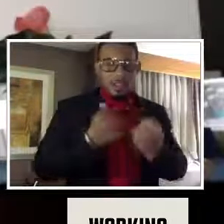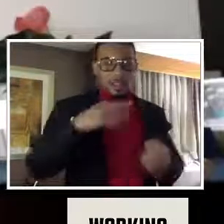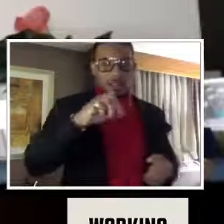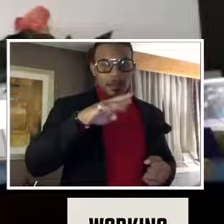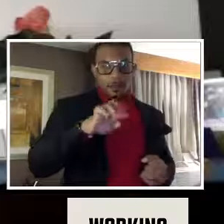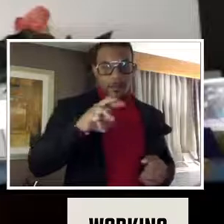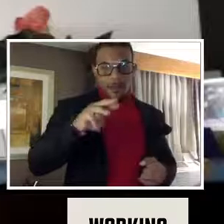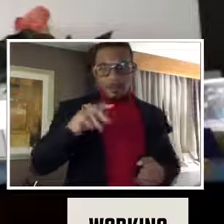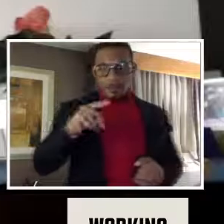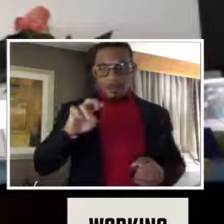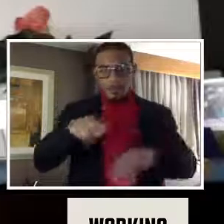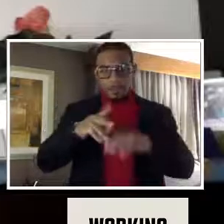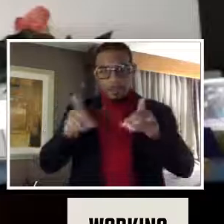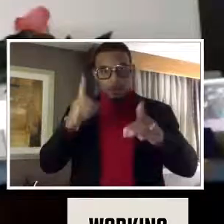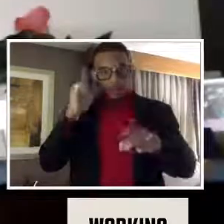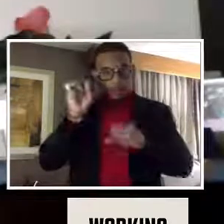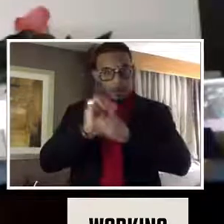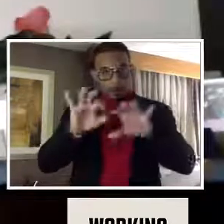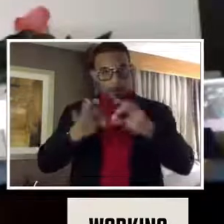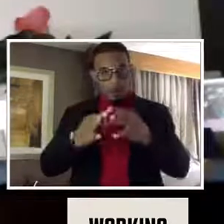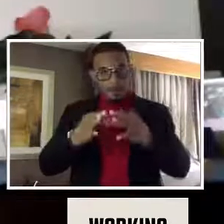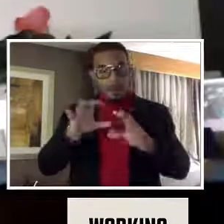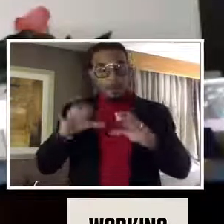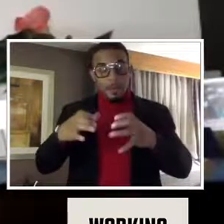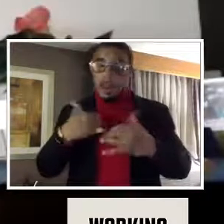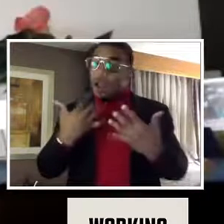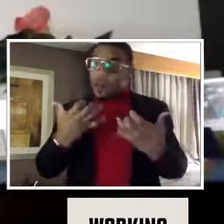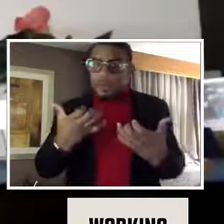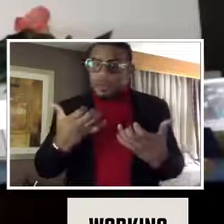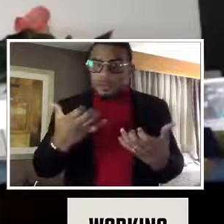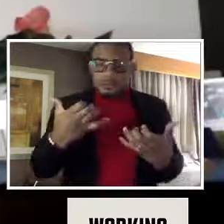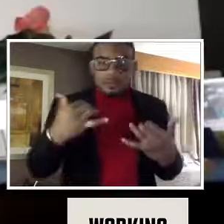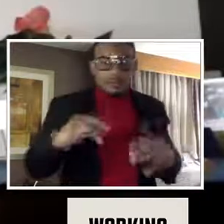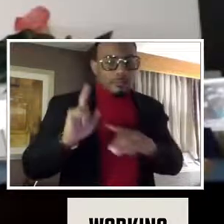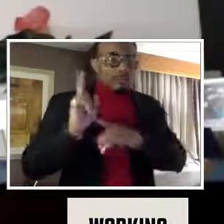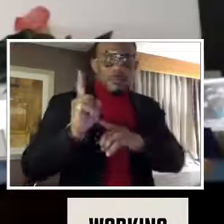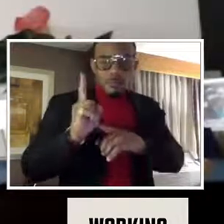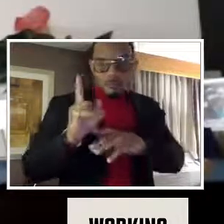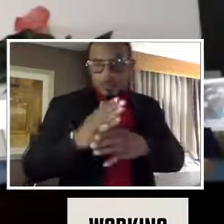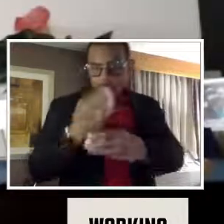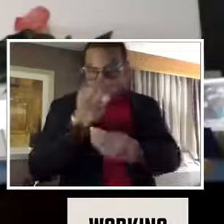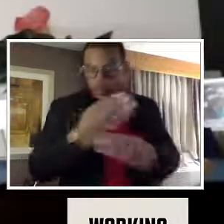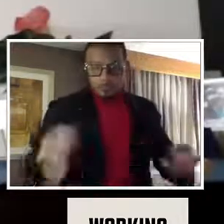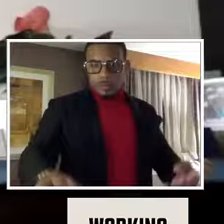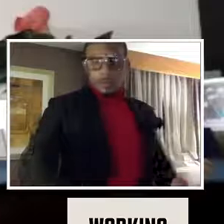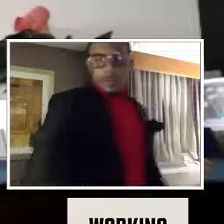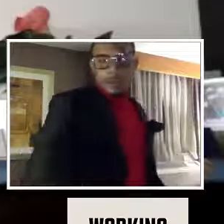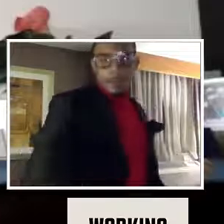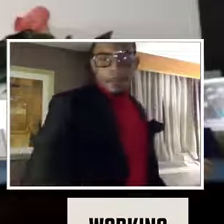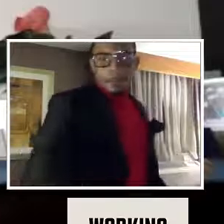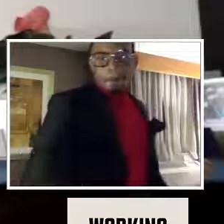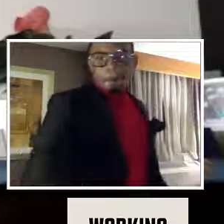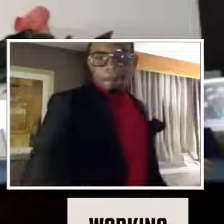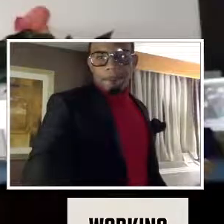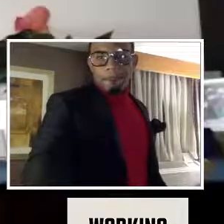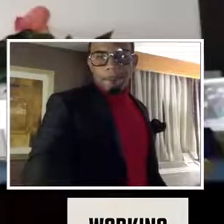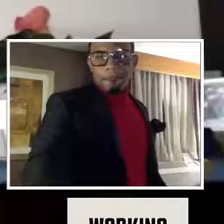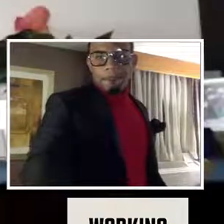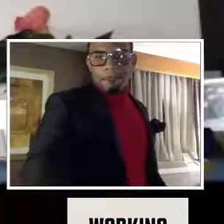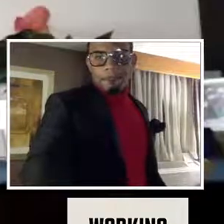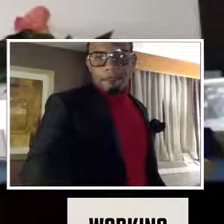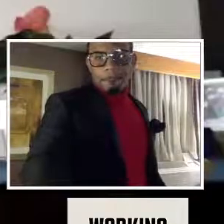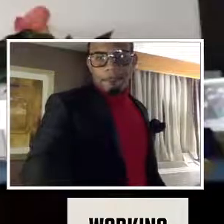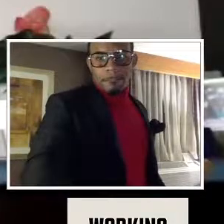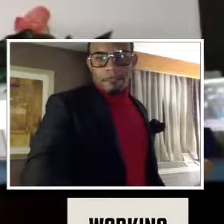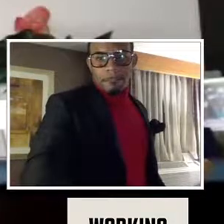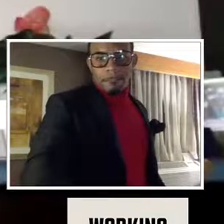Maurice Mitchell, National Director of the Working Families Party. And I want to just take a moment to share where this comes from and how we'll use it to